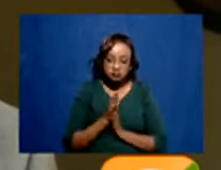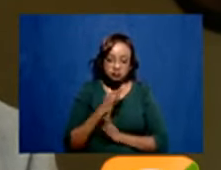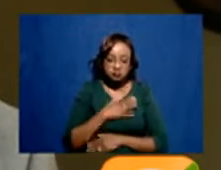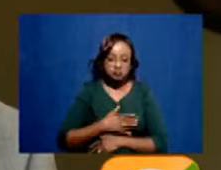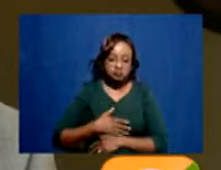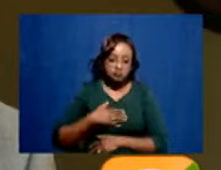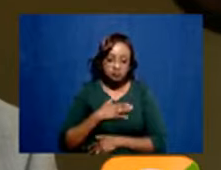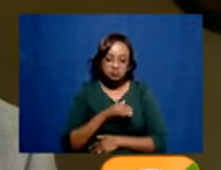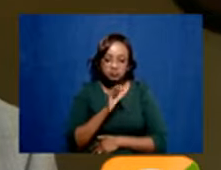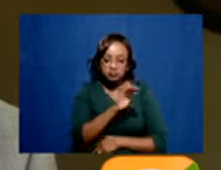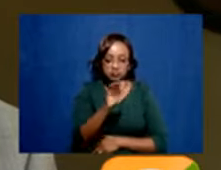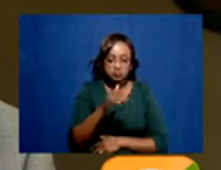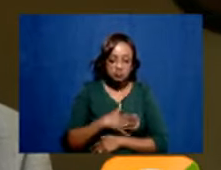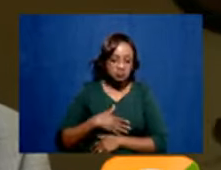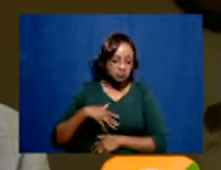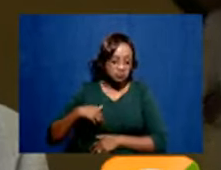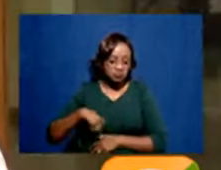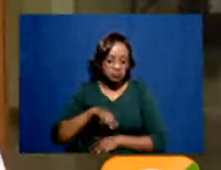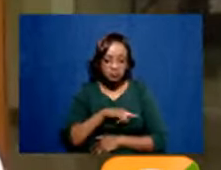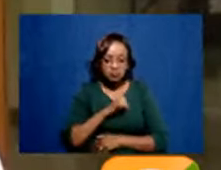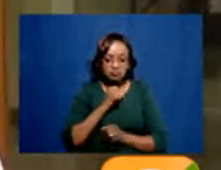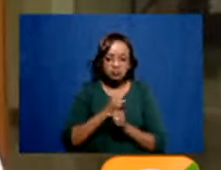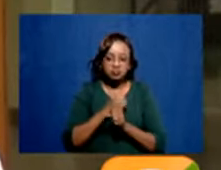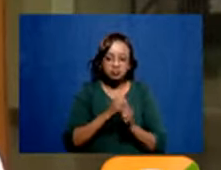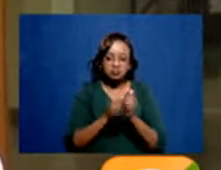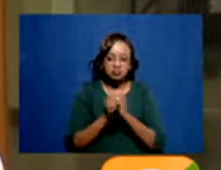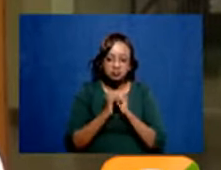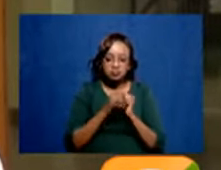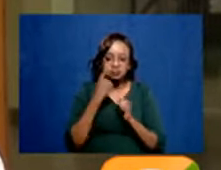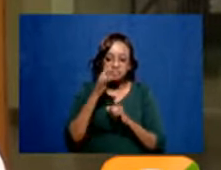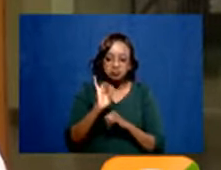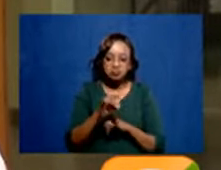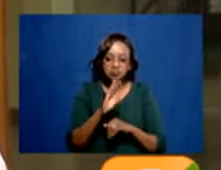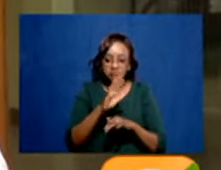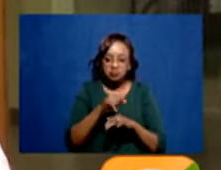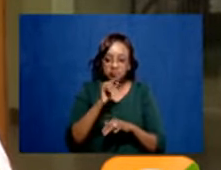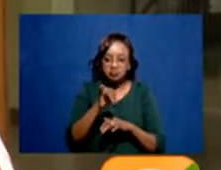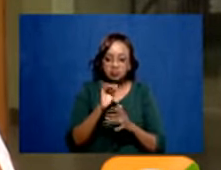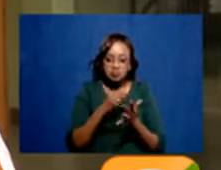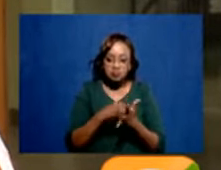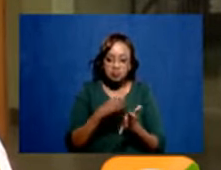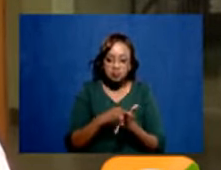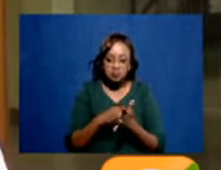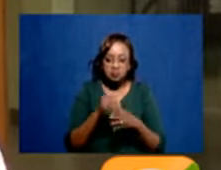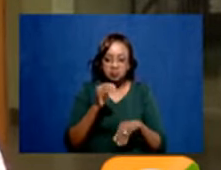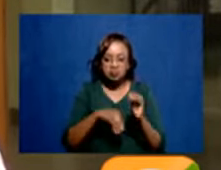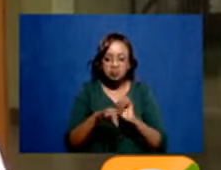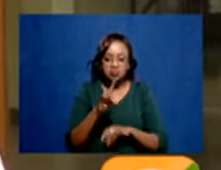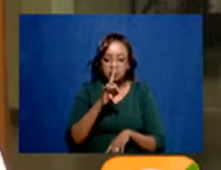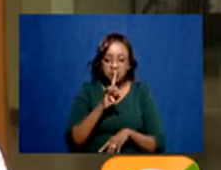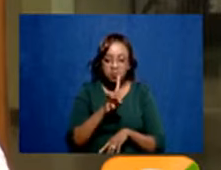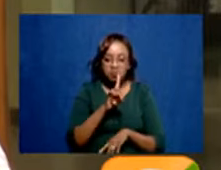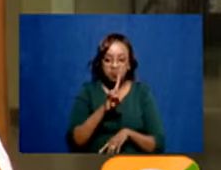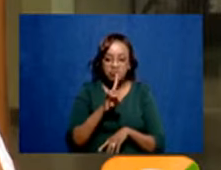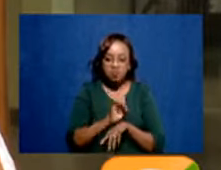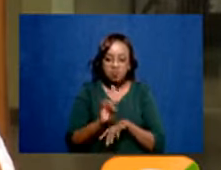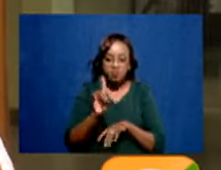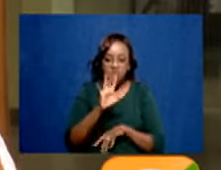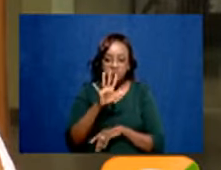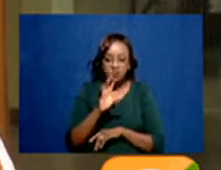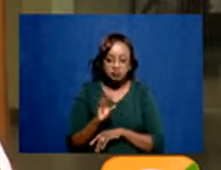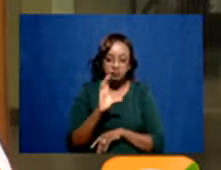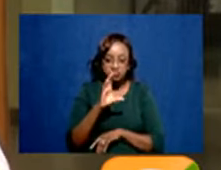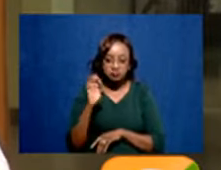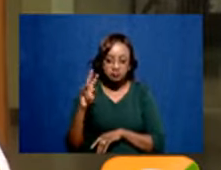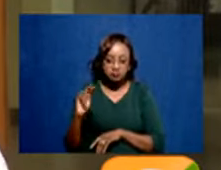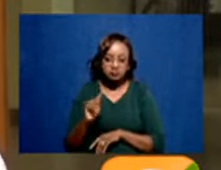wao, tuweze kushirikiana katika huo mlandi. Through that 1 shilling and 50 cents, that we are going to contribute, many,